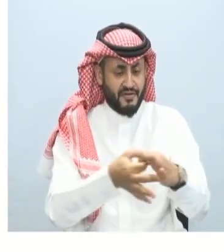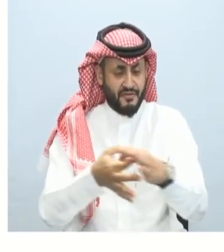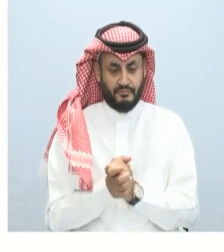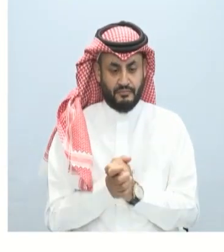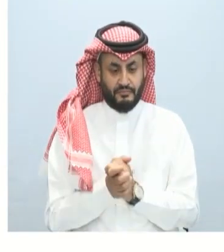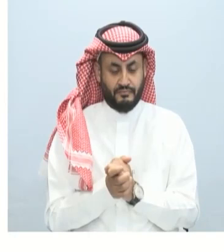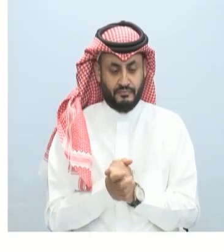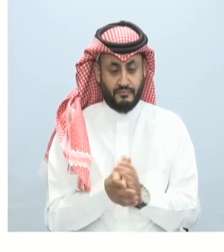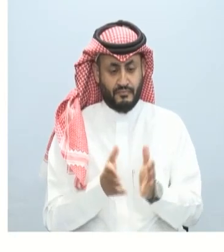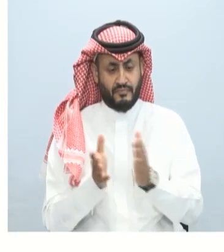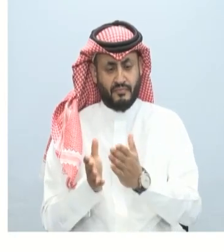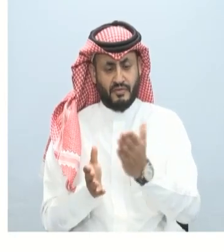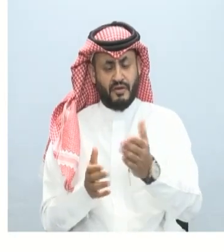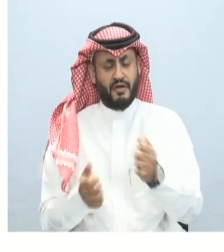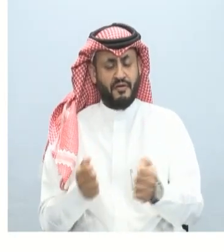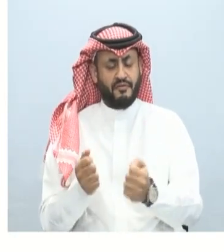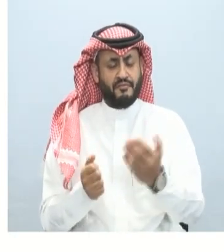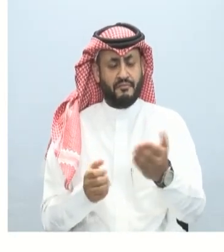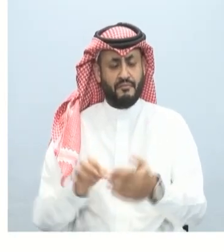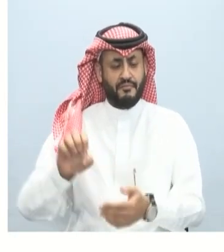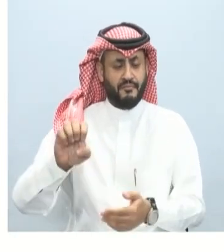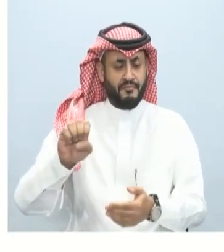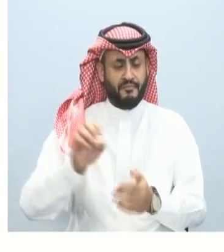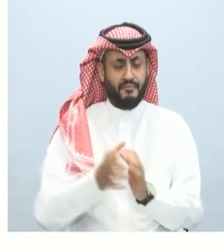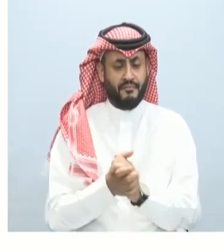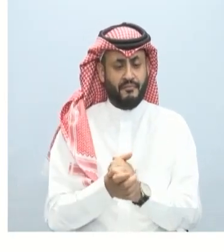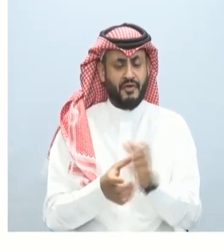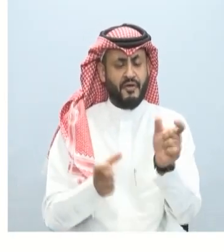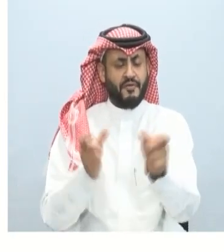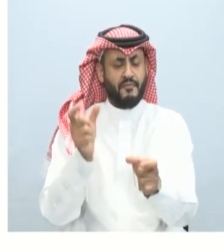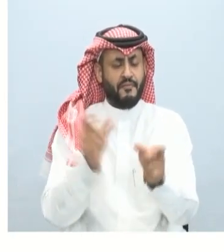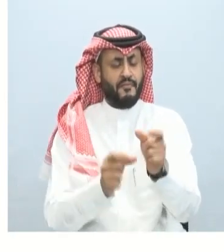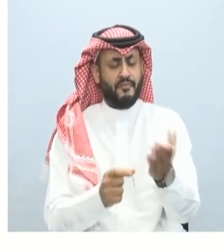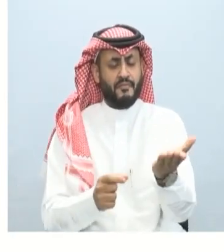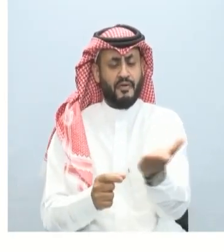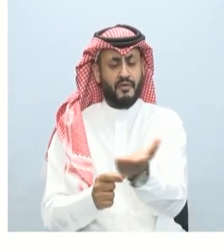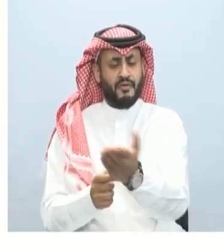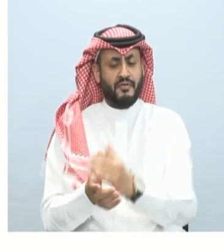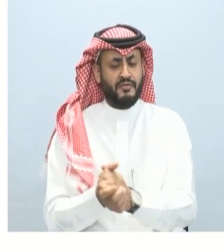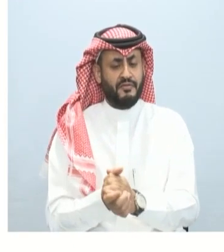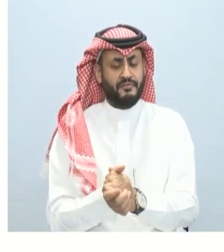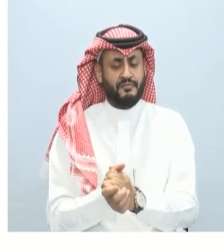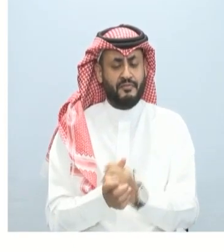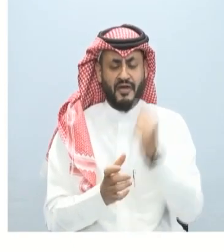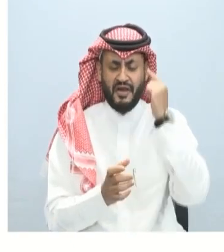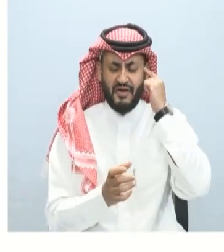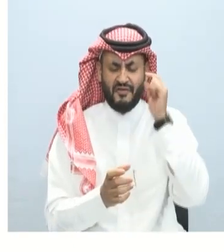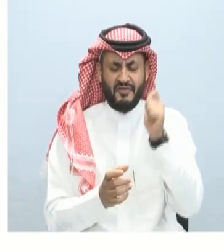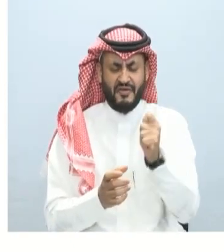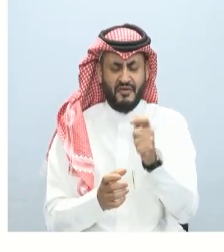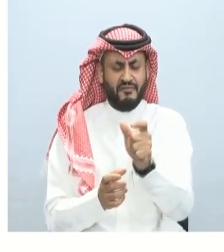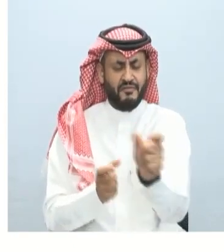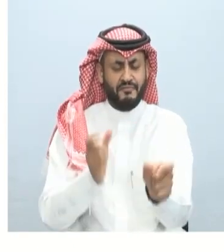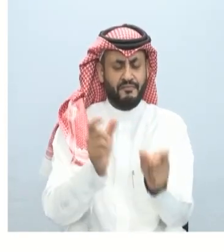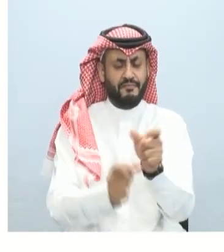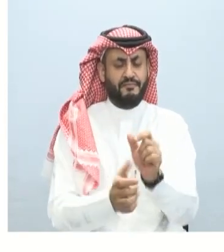conjunctions. So we have our exercise. Complete each sentence by adding both and, not only, but also either or, neither